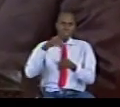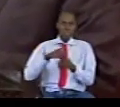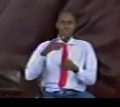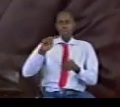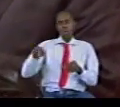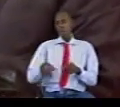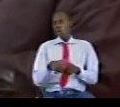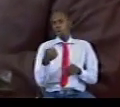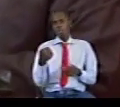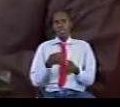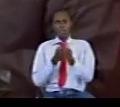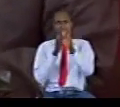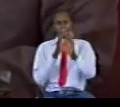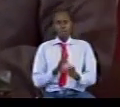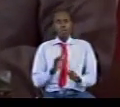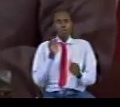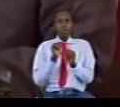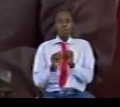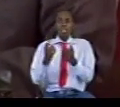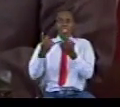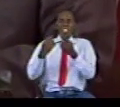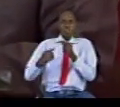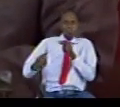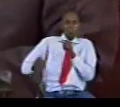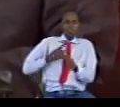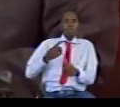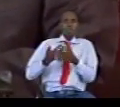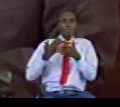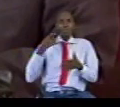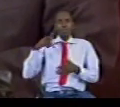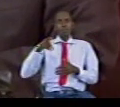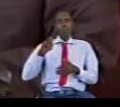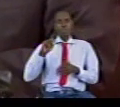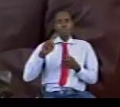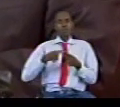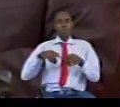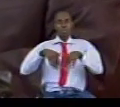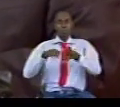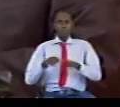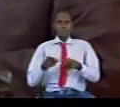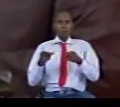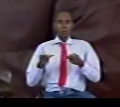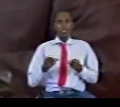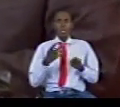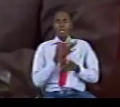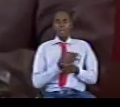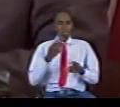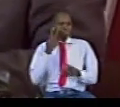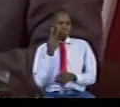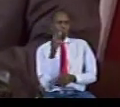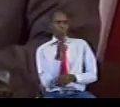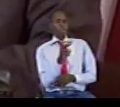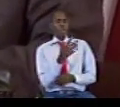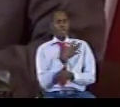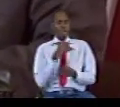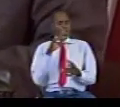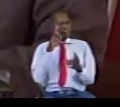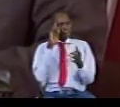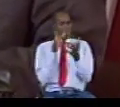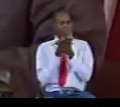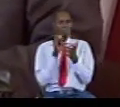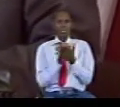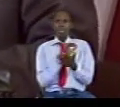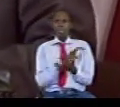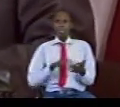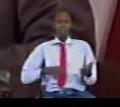disciple, which came first to the sepulchre, and he saw and believed that Christ was not there. The tomb was